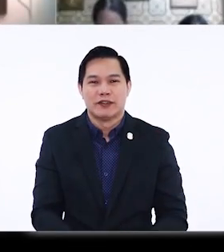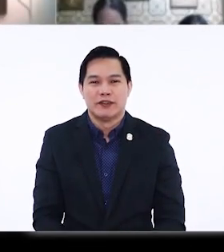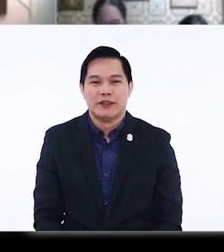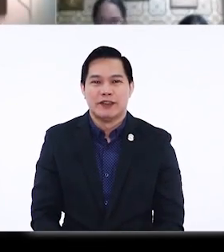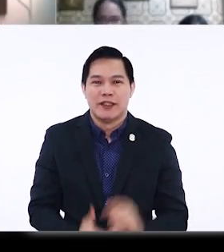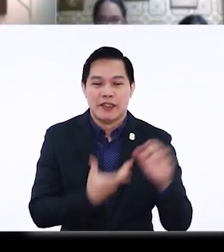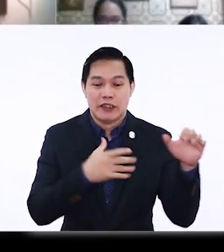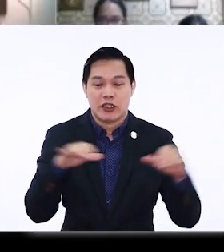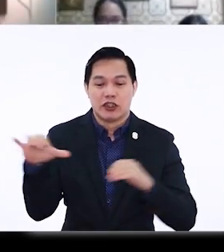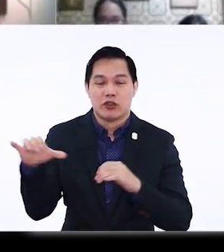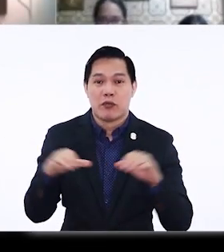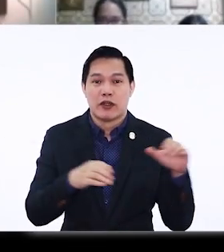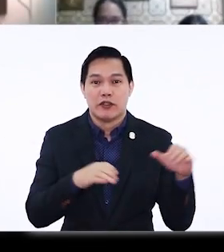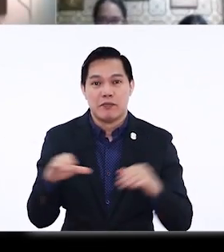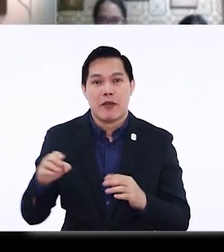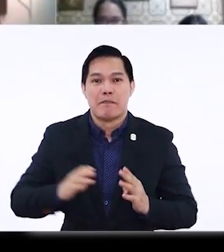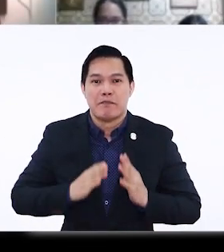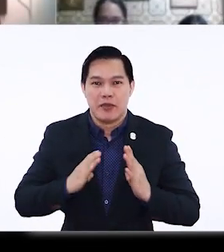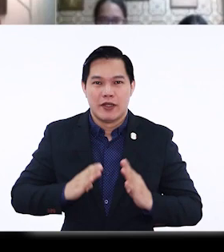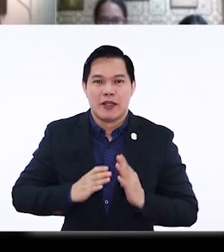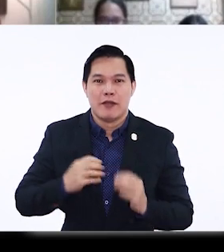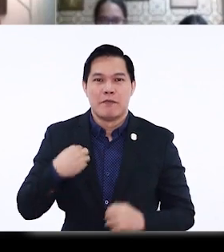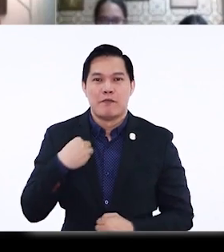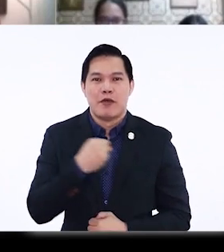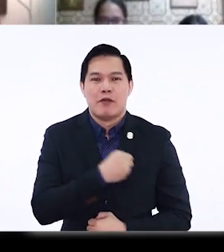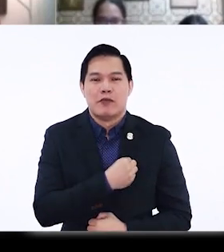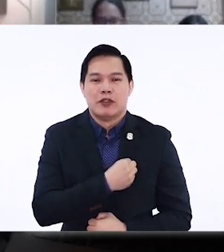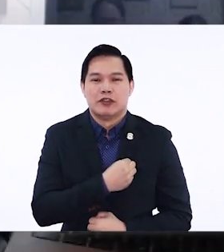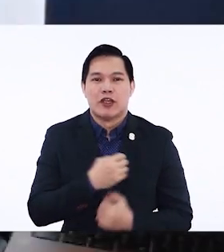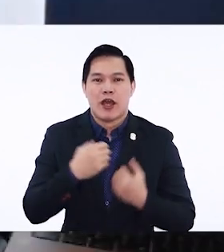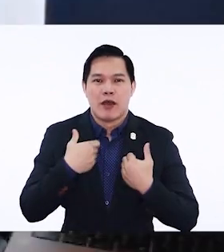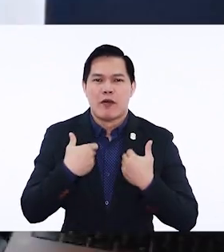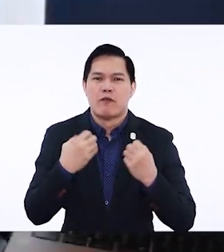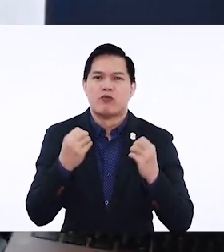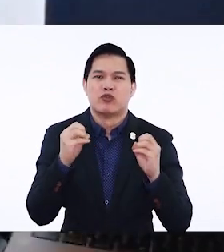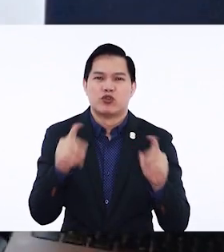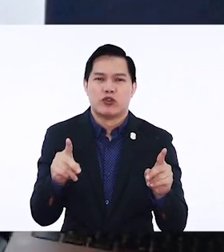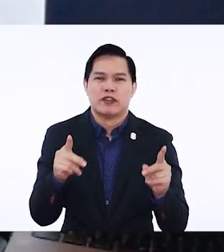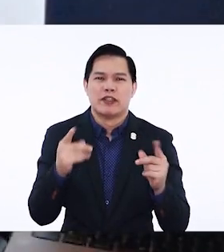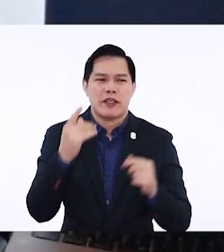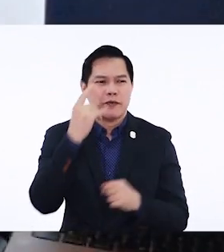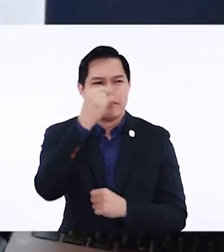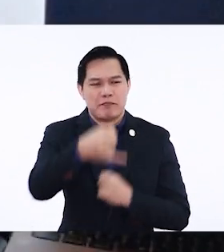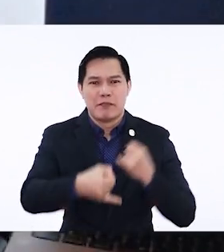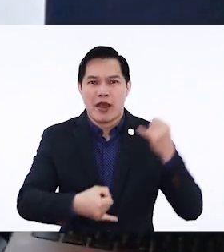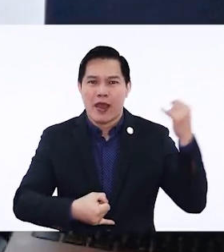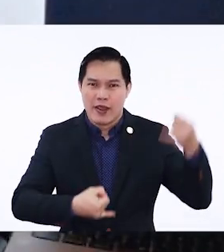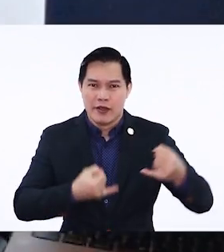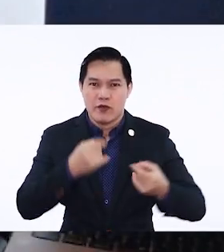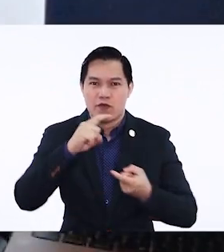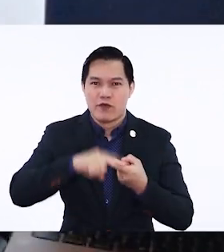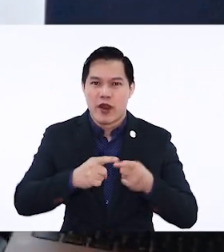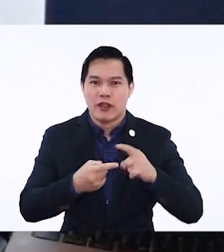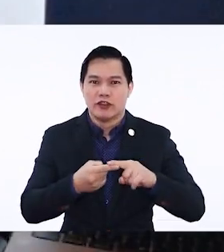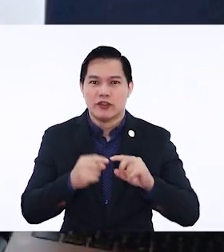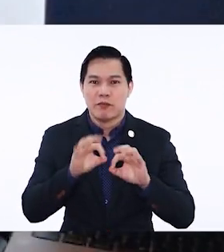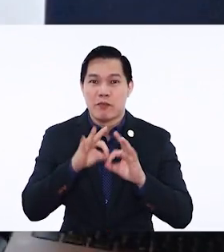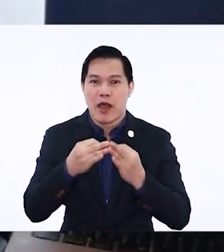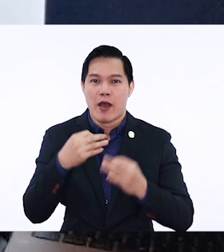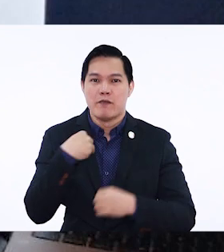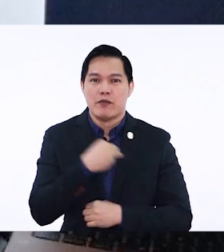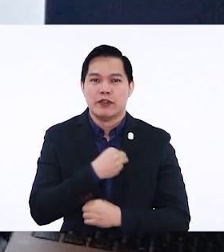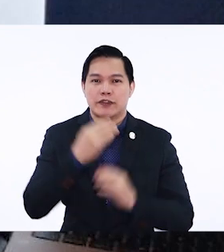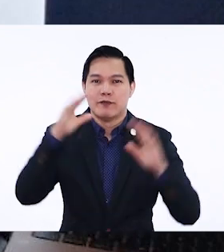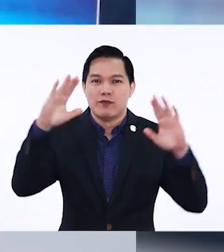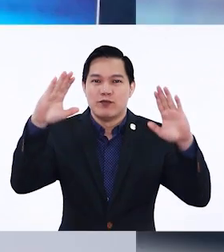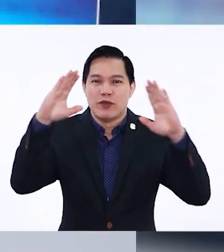conferencing. In this activity, the Binhi members had an opportunity to invite their friends and